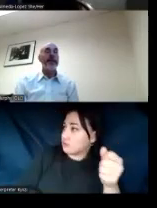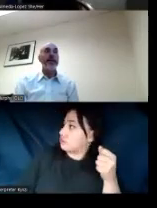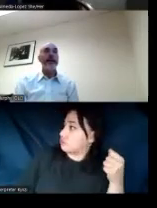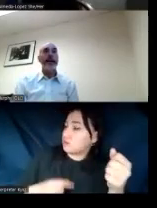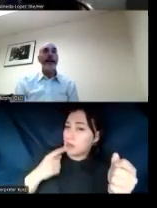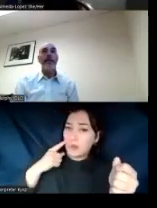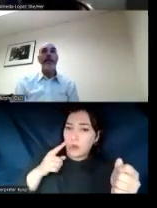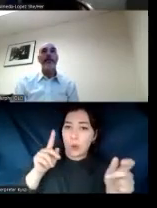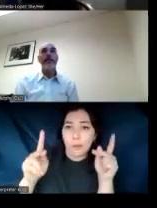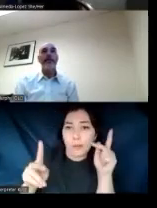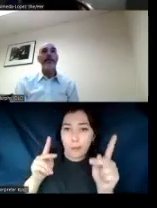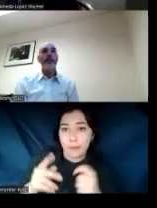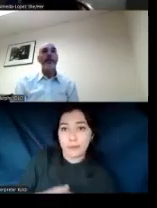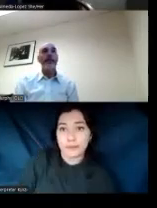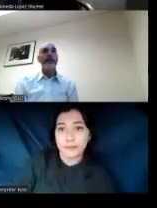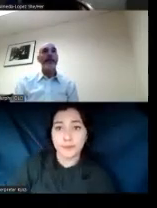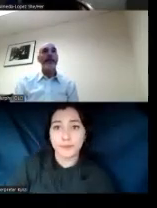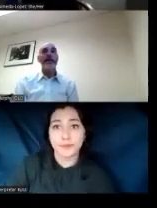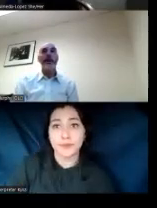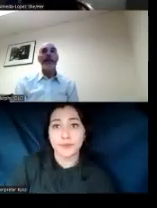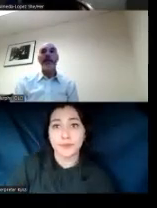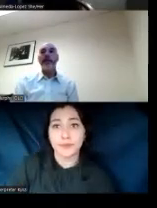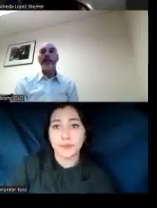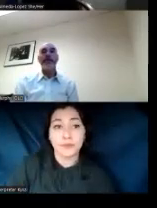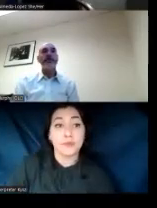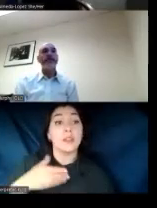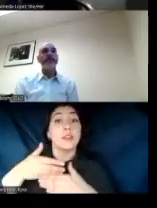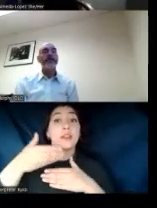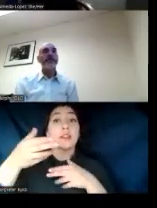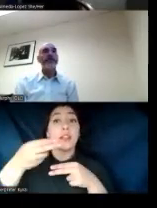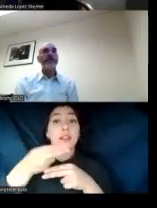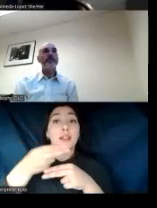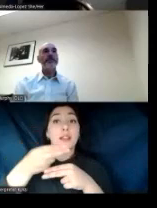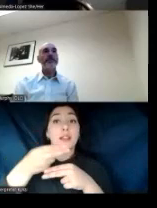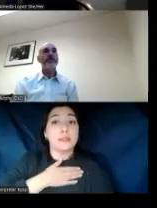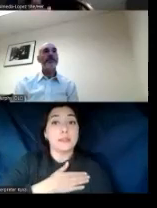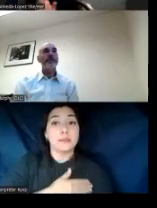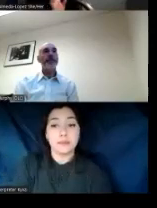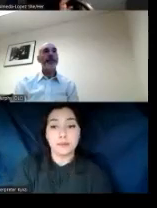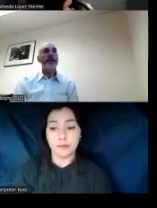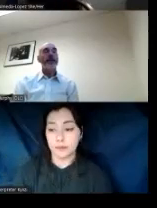need to get in. Next slide, please.